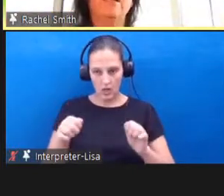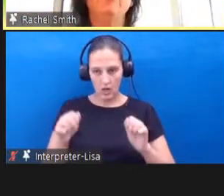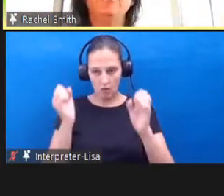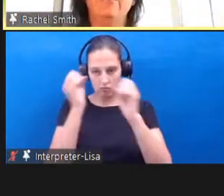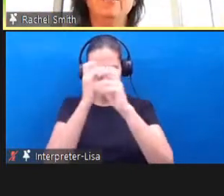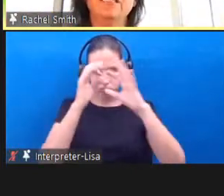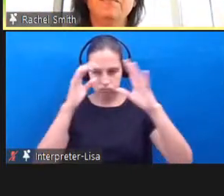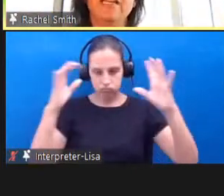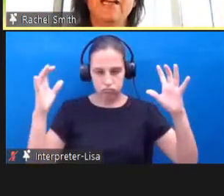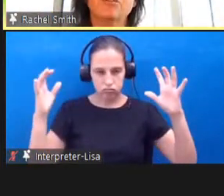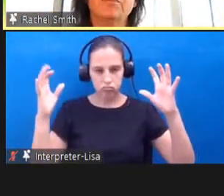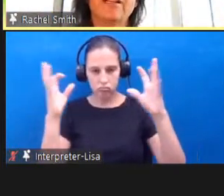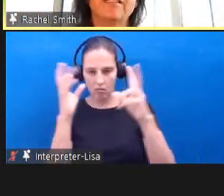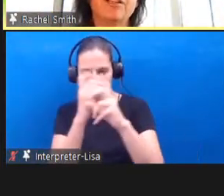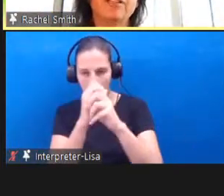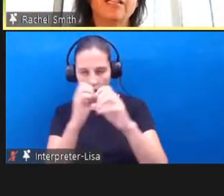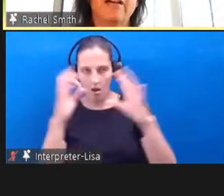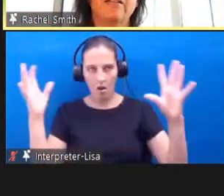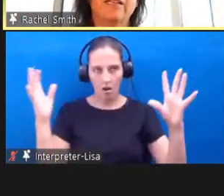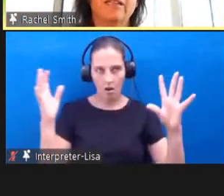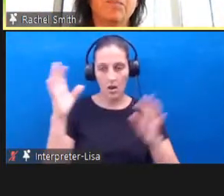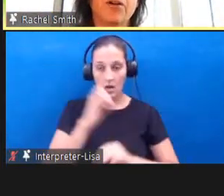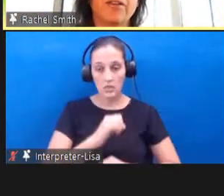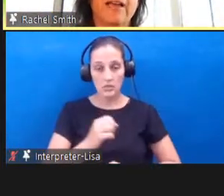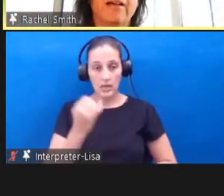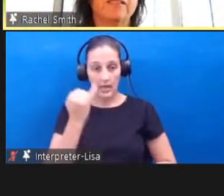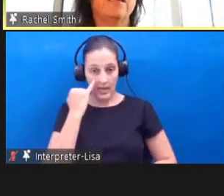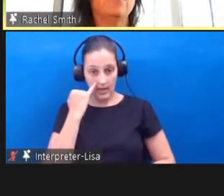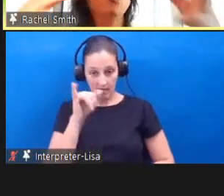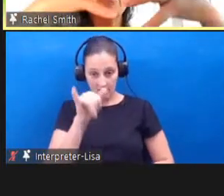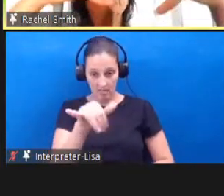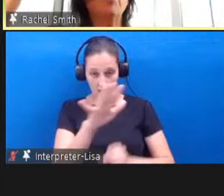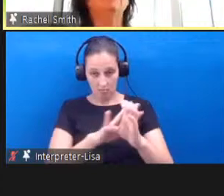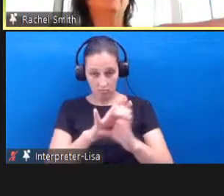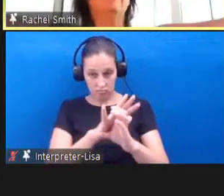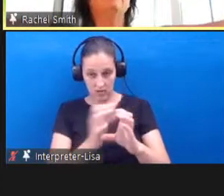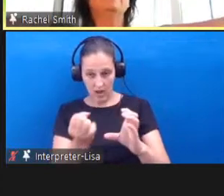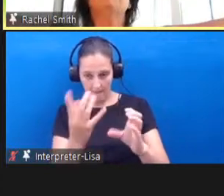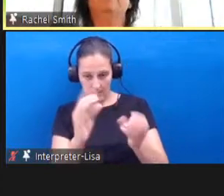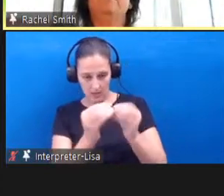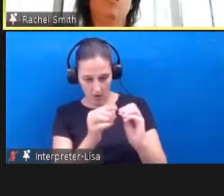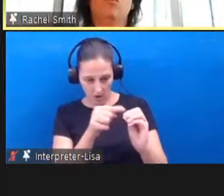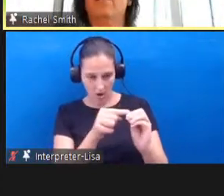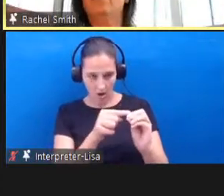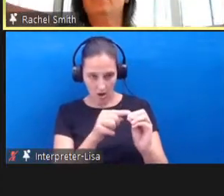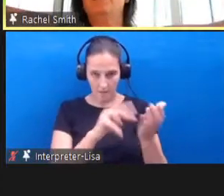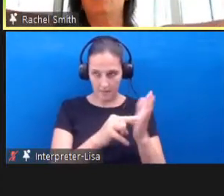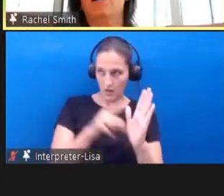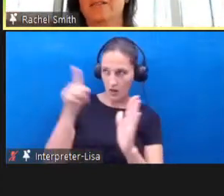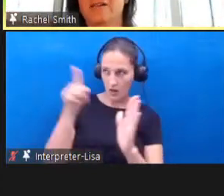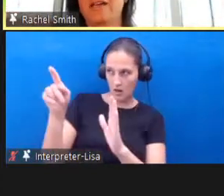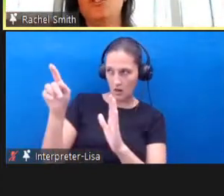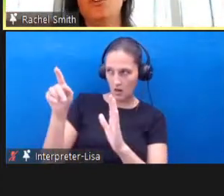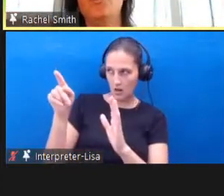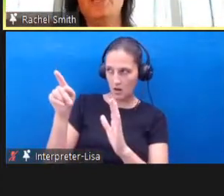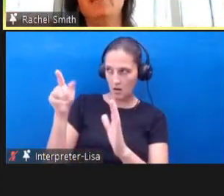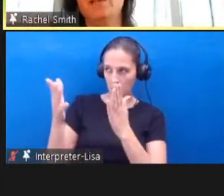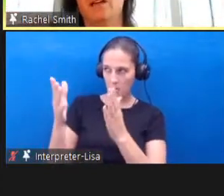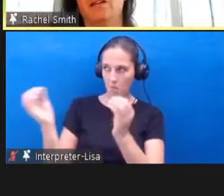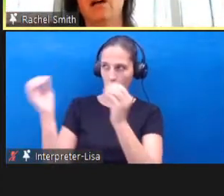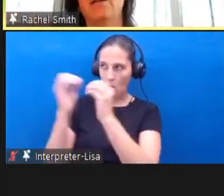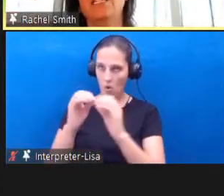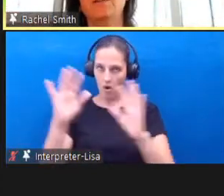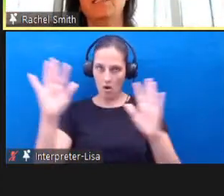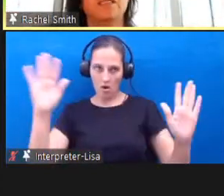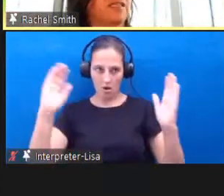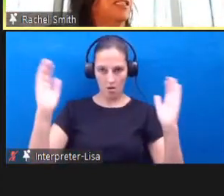means that if we have this many exoplanets here in this part of the galaxy, we probably have this many more beyond. And so we